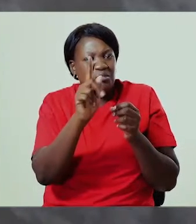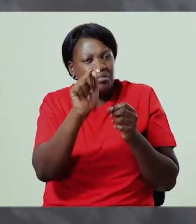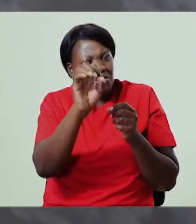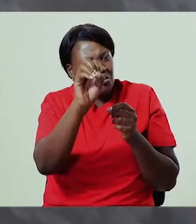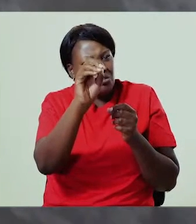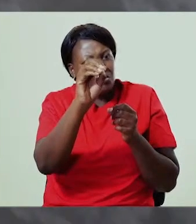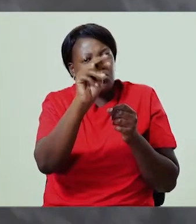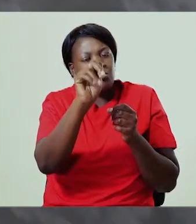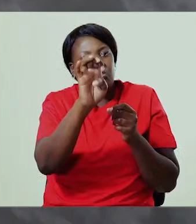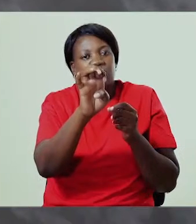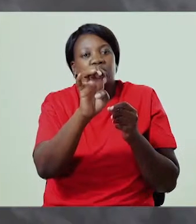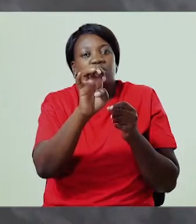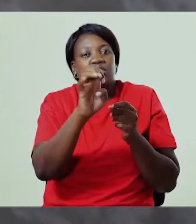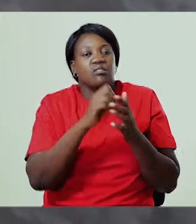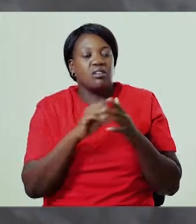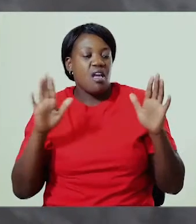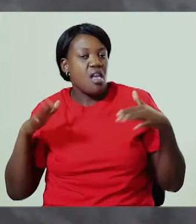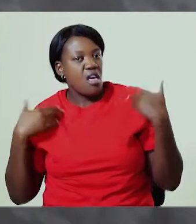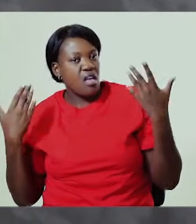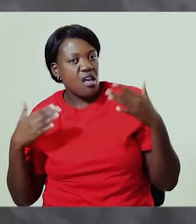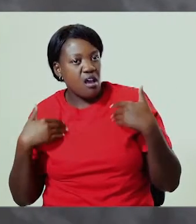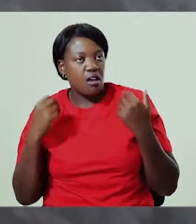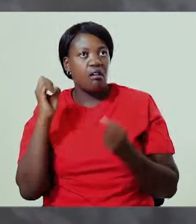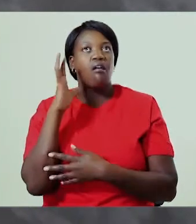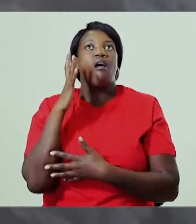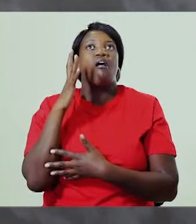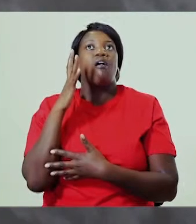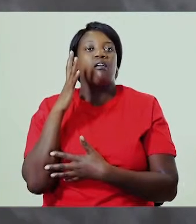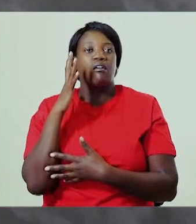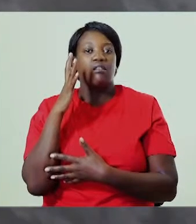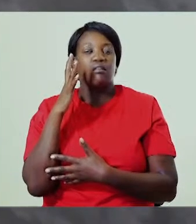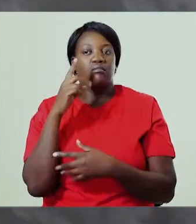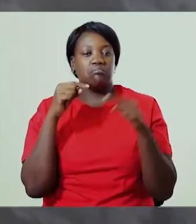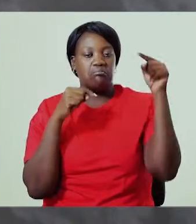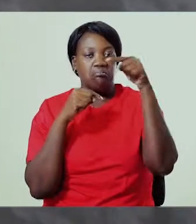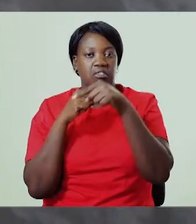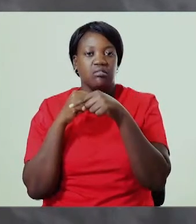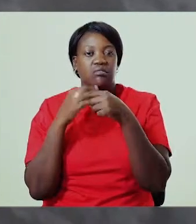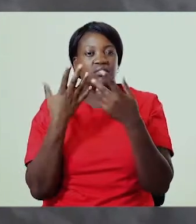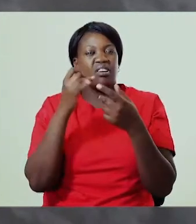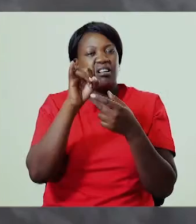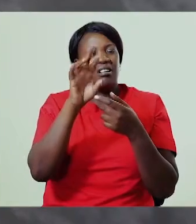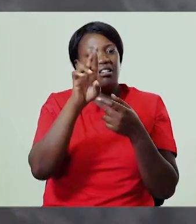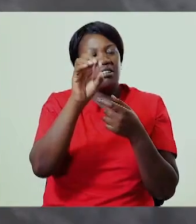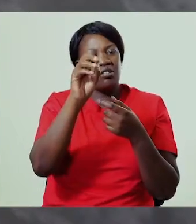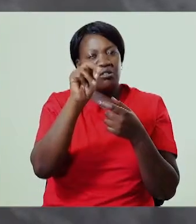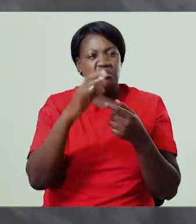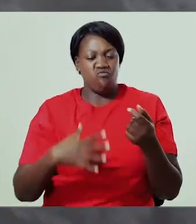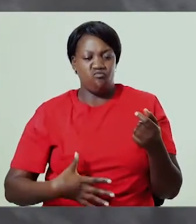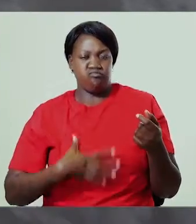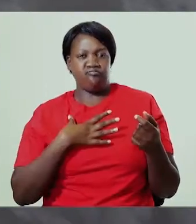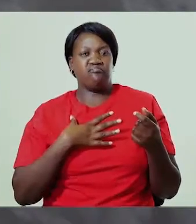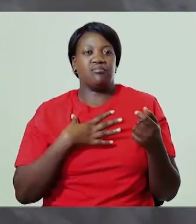can describe it as being friendly, sharp, sarcastic, ironic, angry,